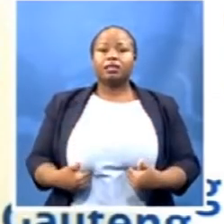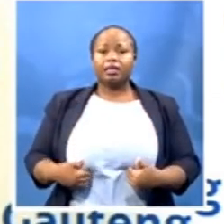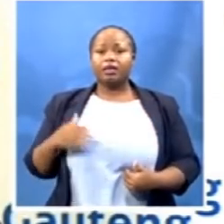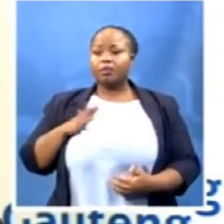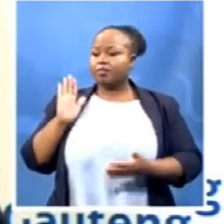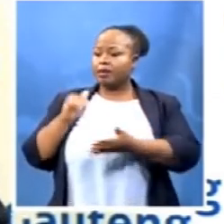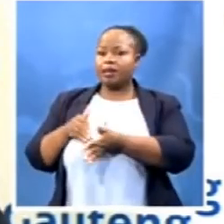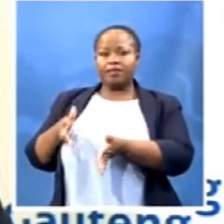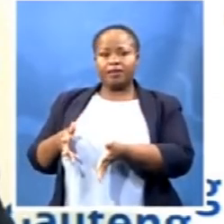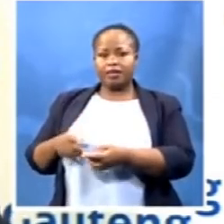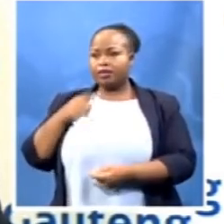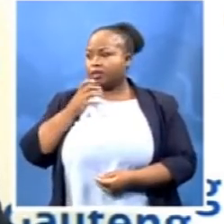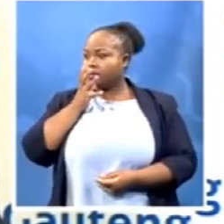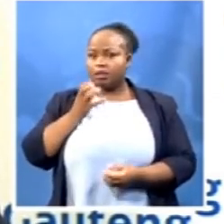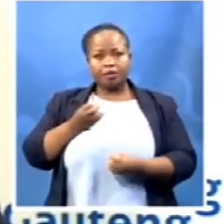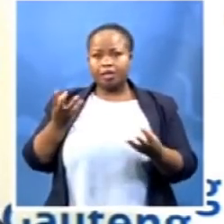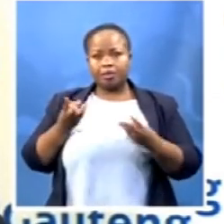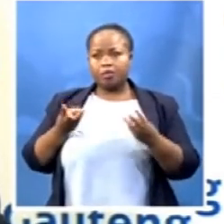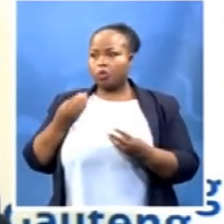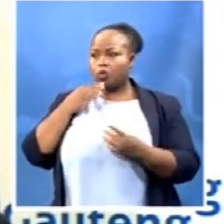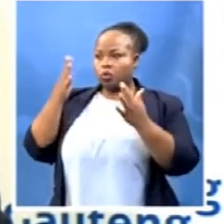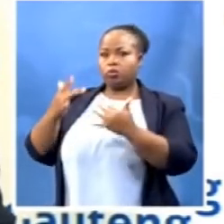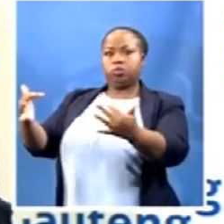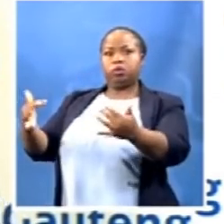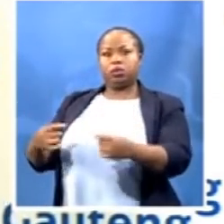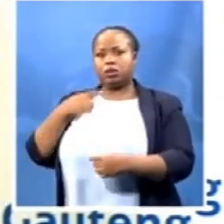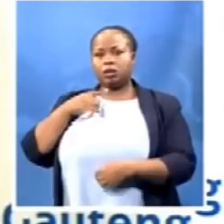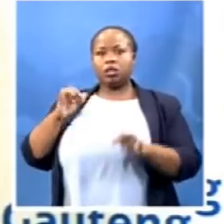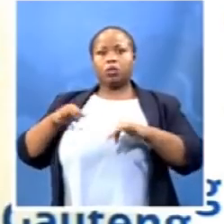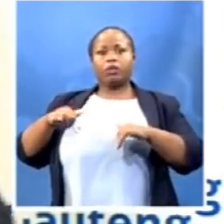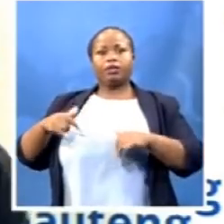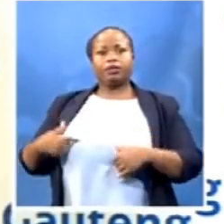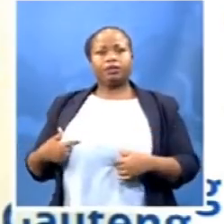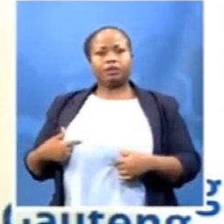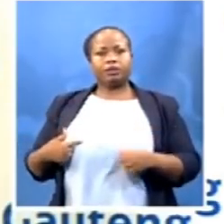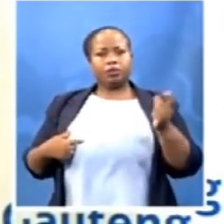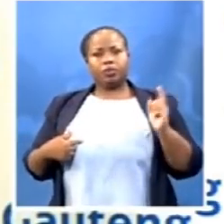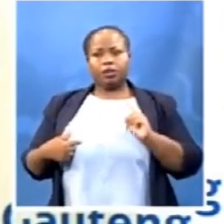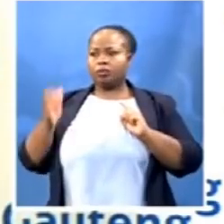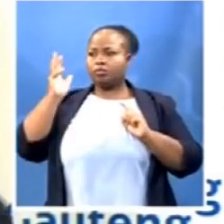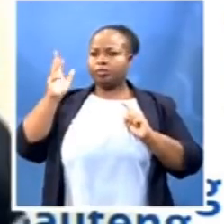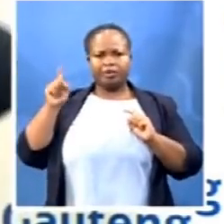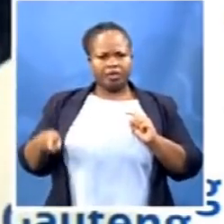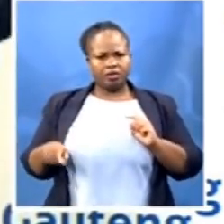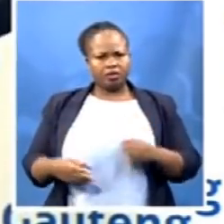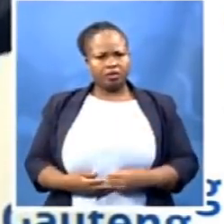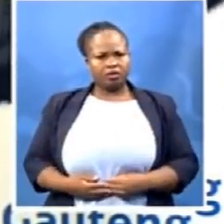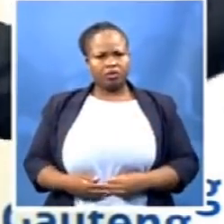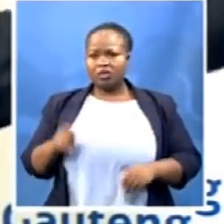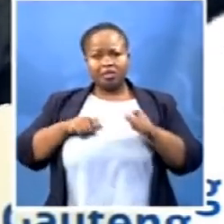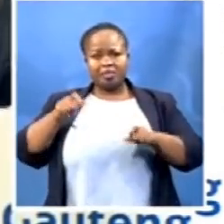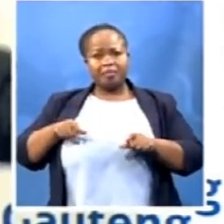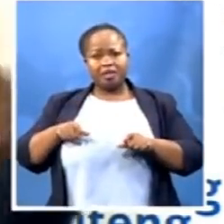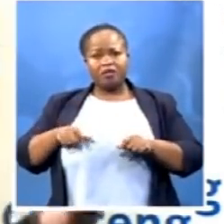gathering. They are saying they are waiting to be addressed by us. Those people were not just coming from Loli. They were coming from